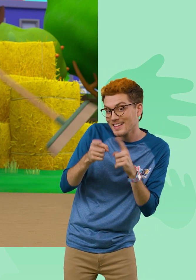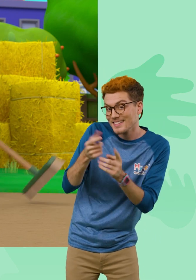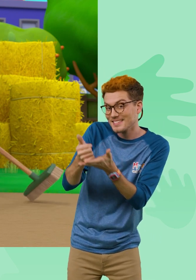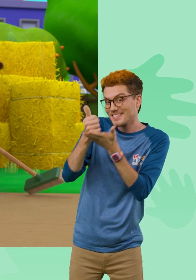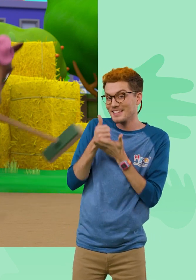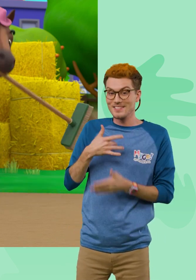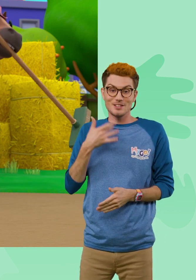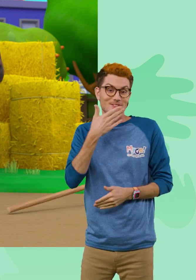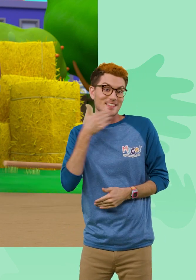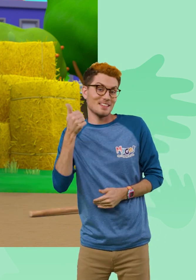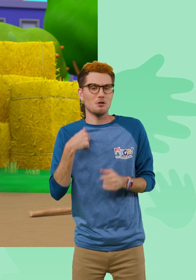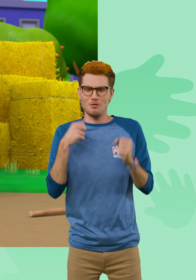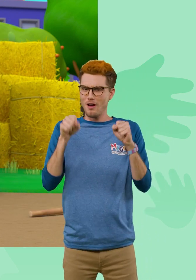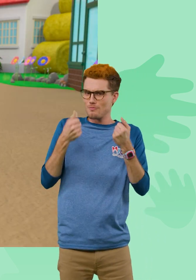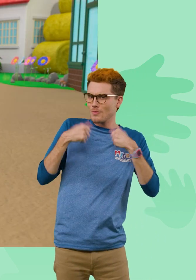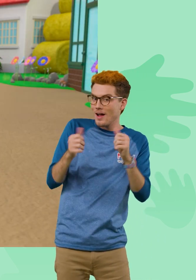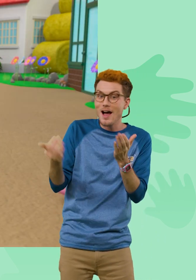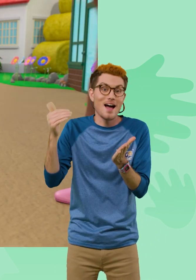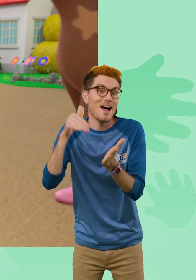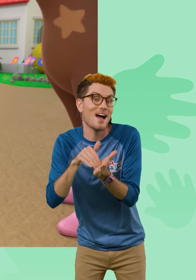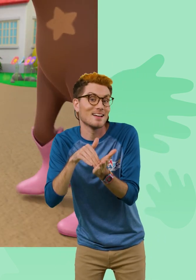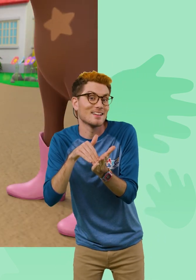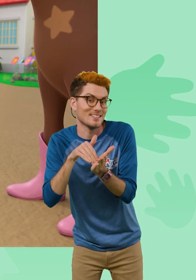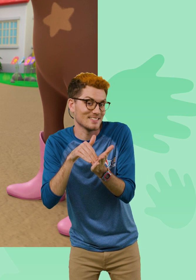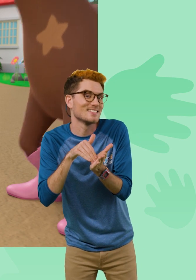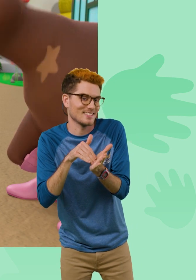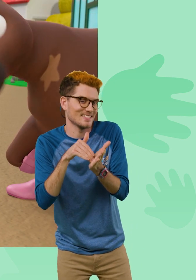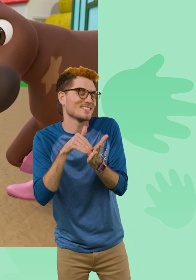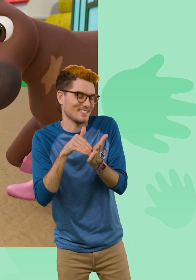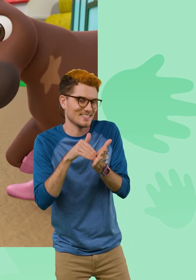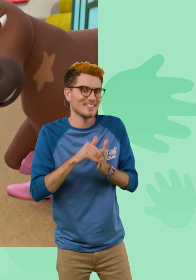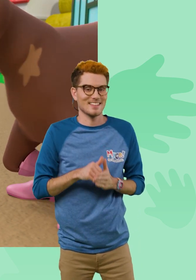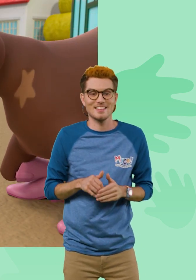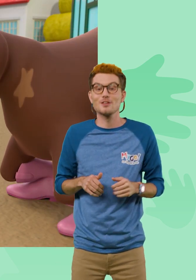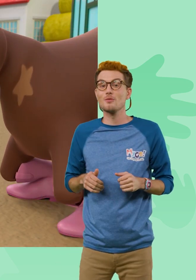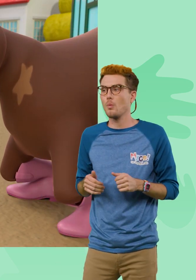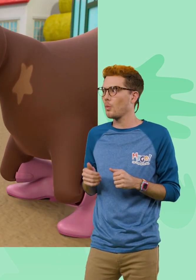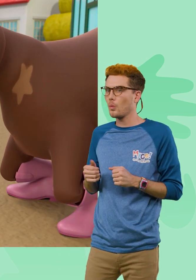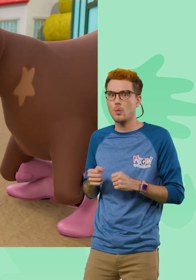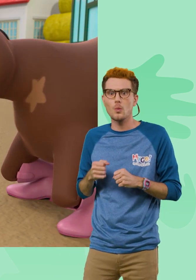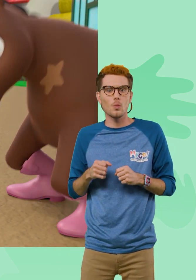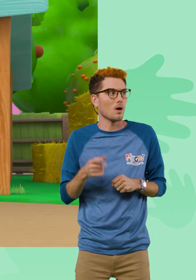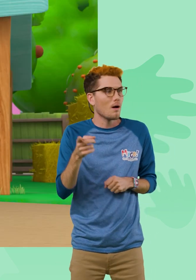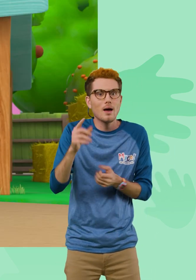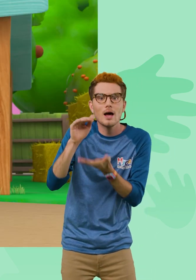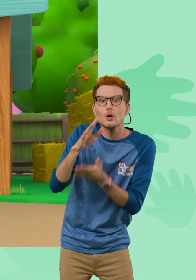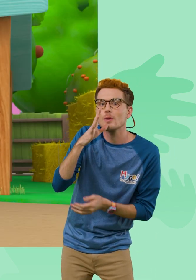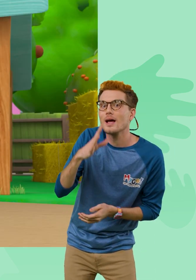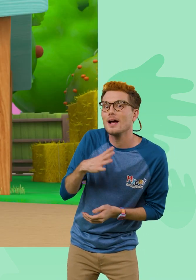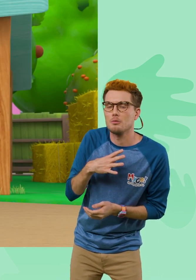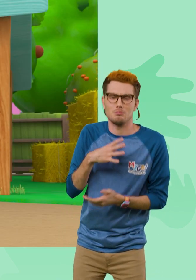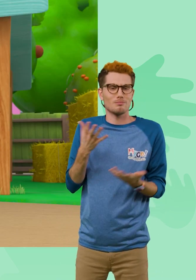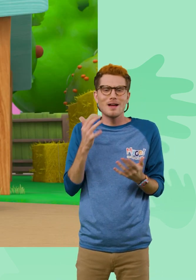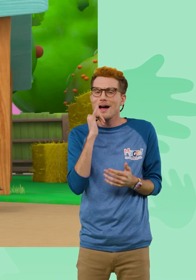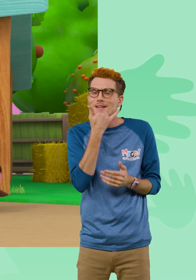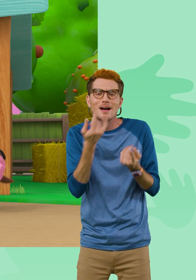help me get well, so I can try again? There, there, little lady.